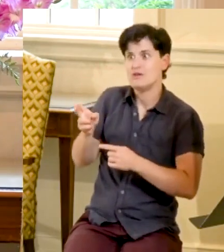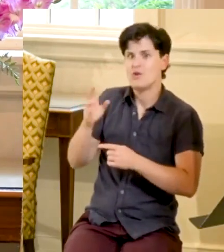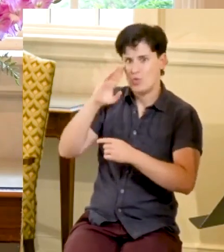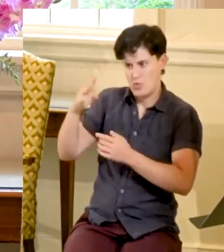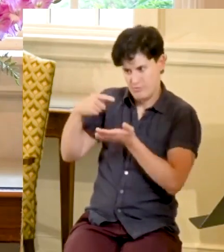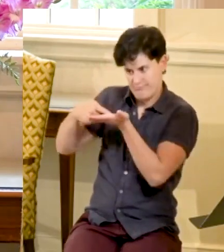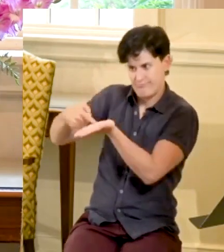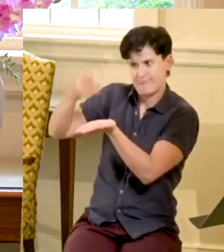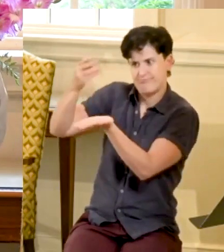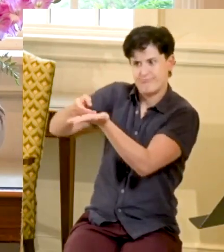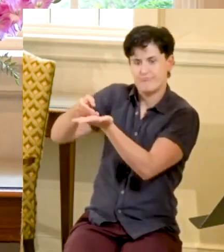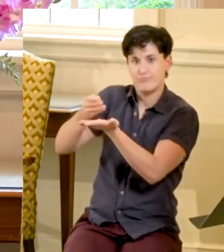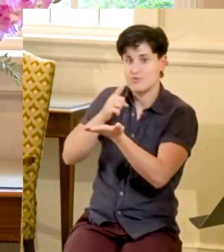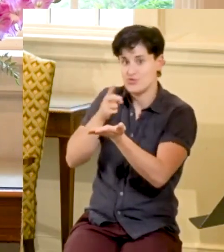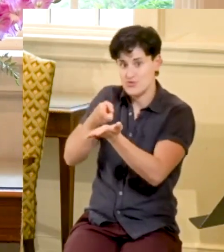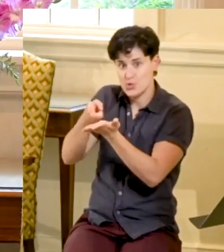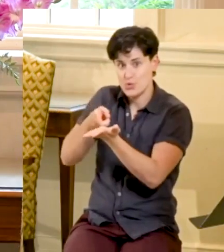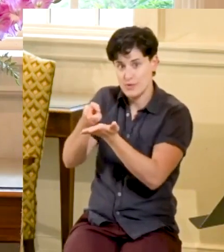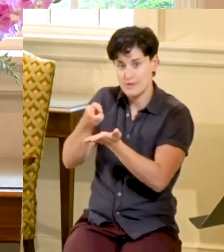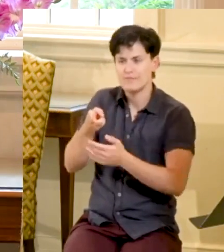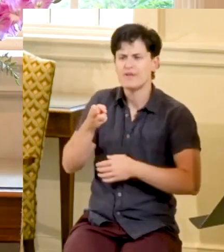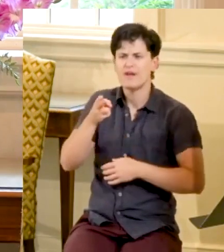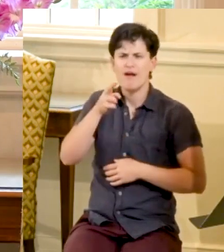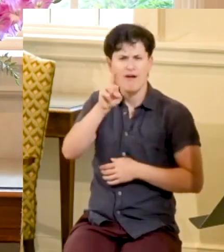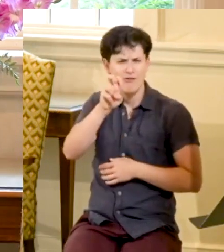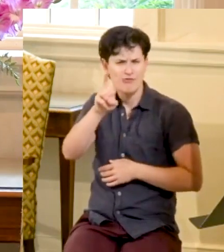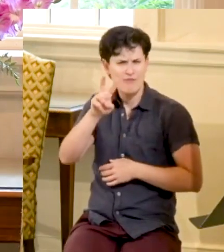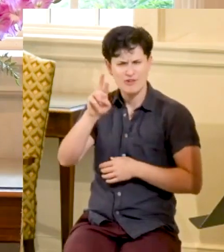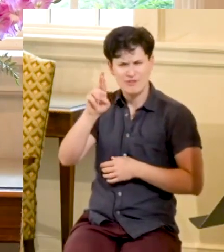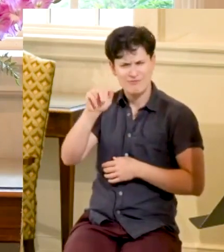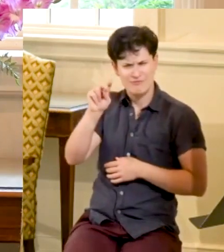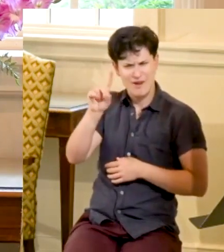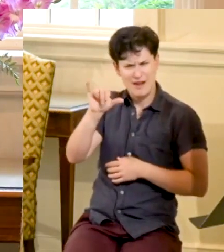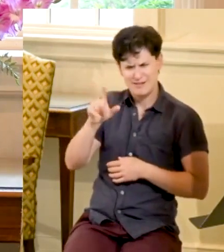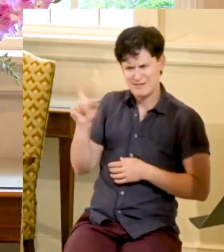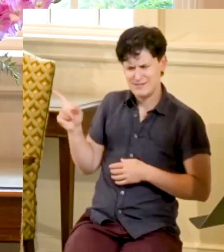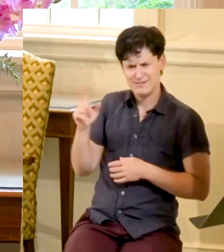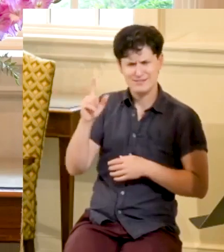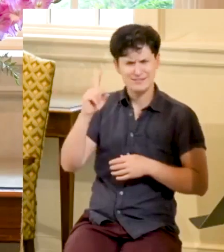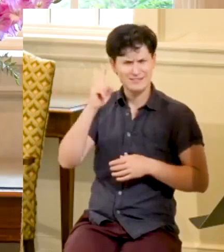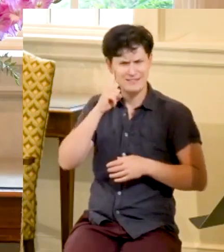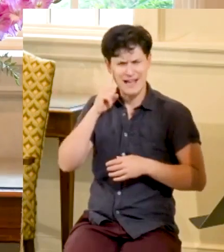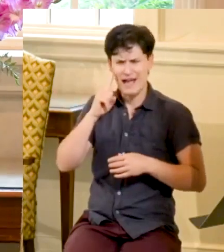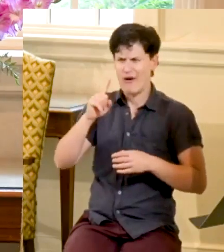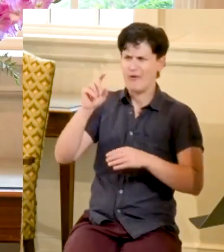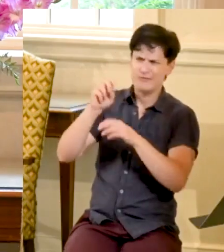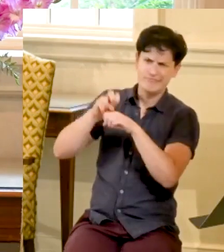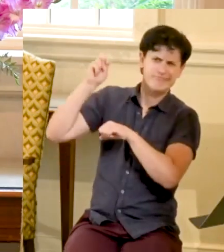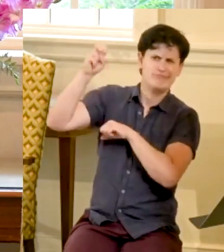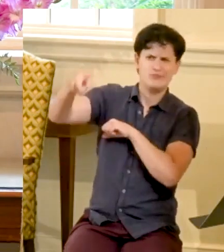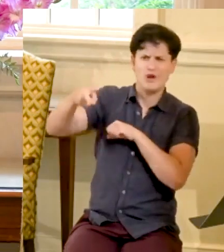truth. Oh, Reverend Randy, you are sounding a little bit bombastic. Things are not that